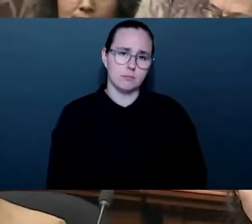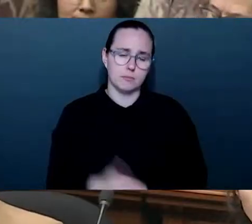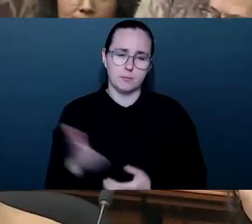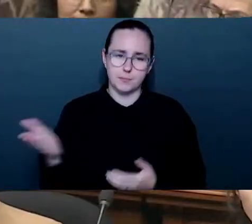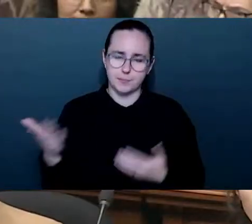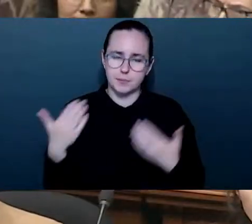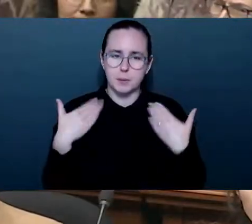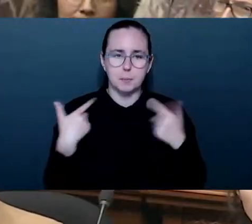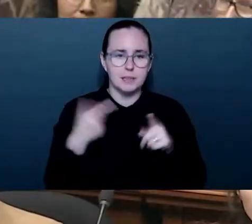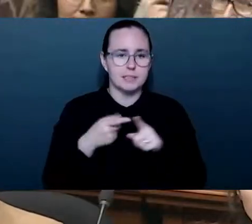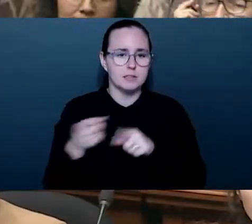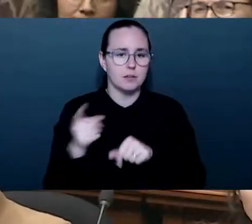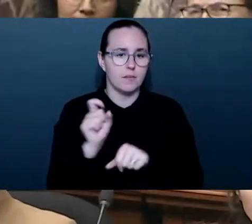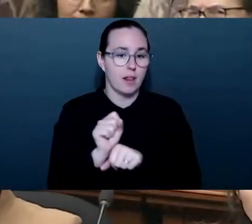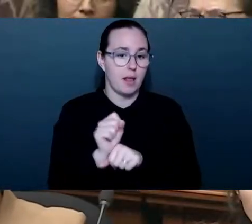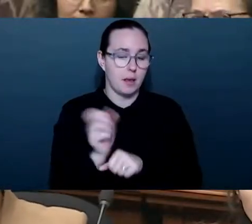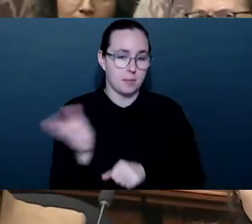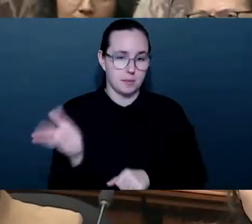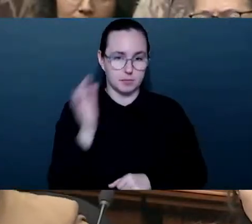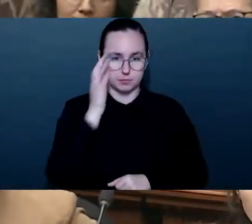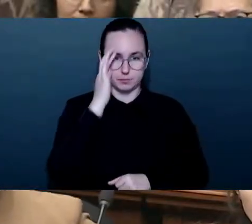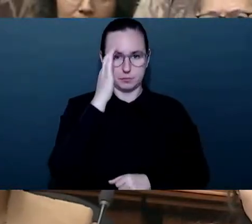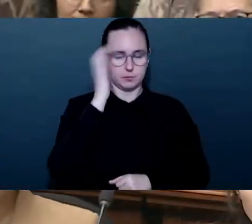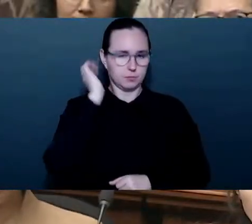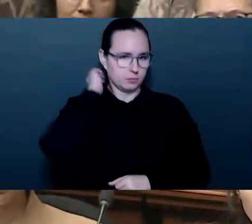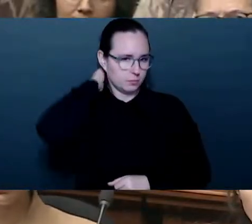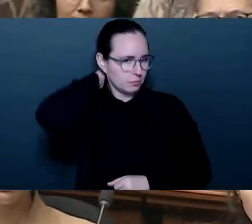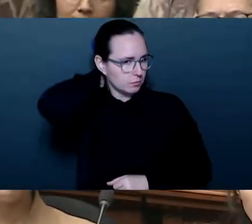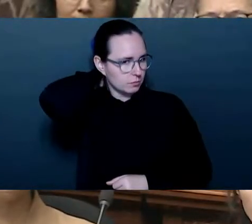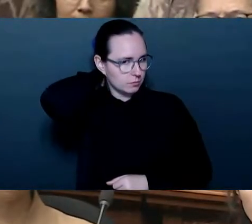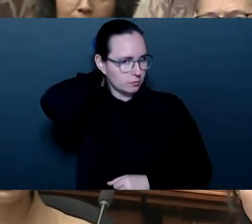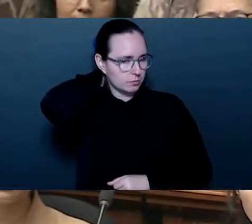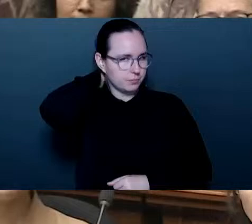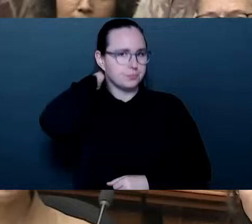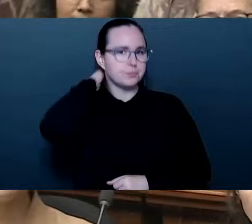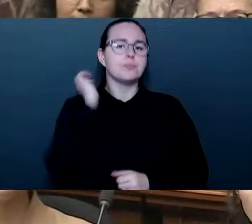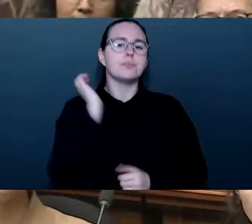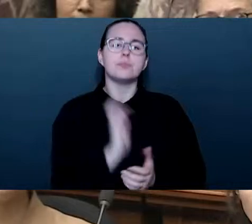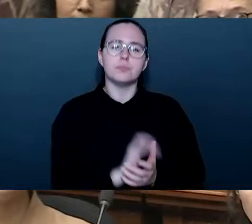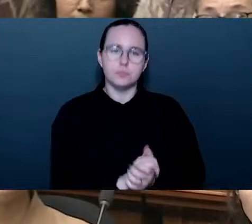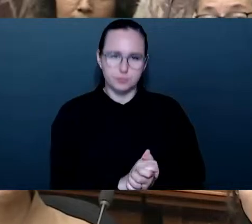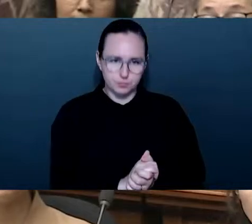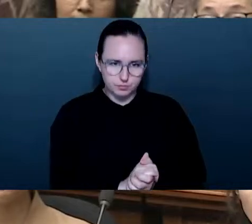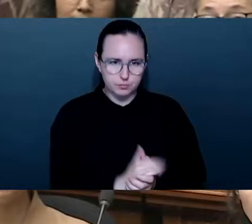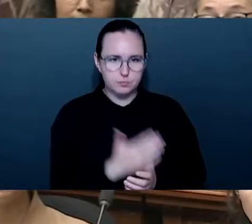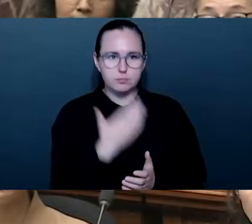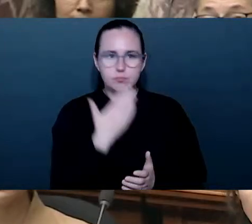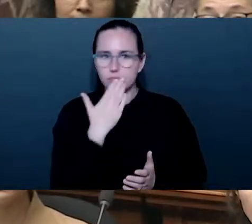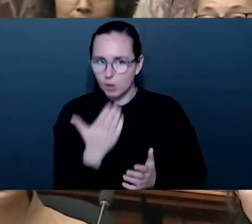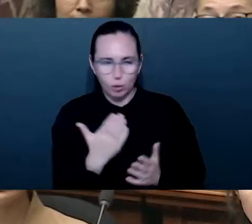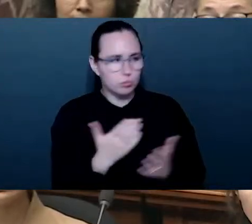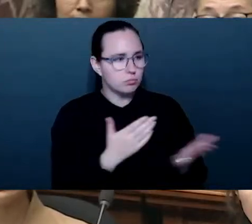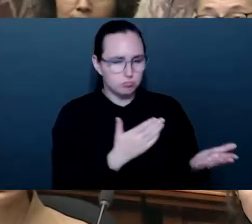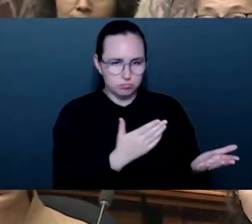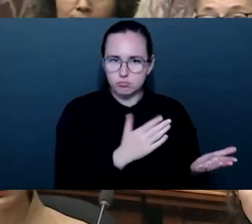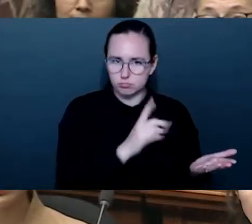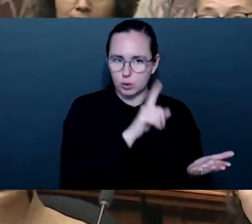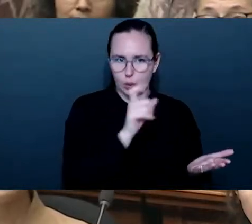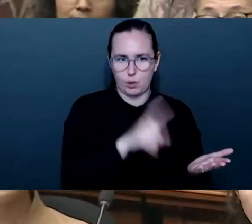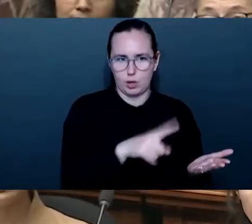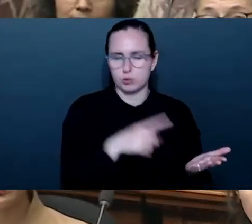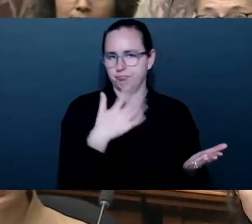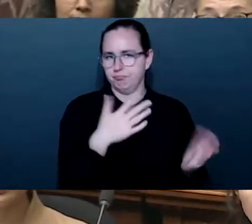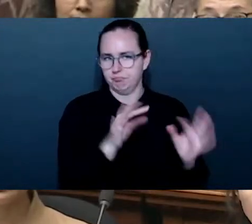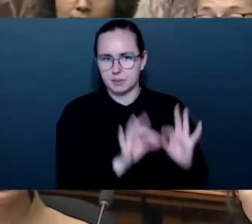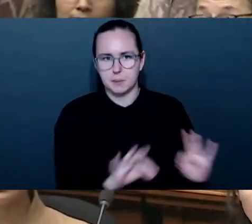Thank you very much, Honourable Speaker, and thank you to the member for a very, very important question. We know that there is nothing more important than ensuring